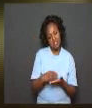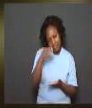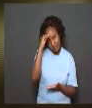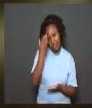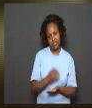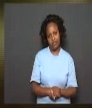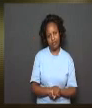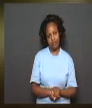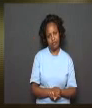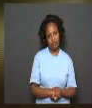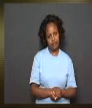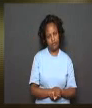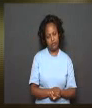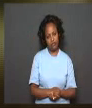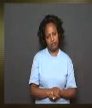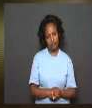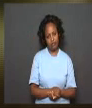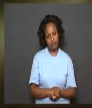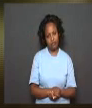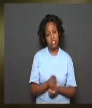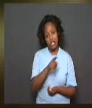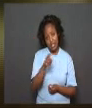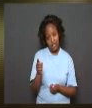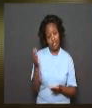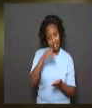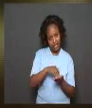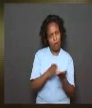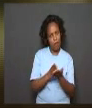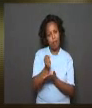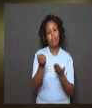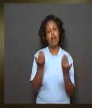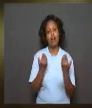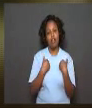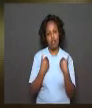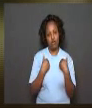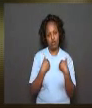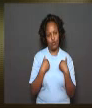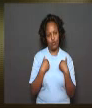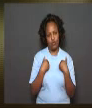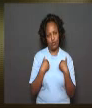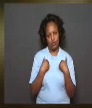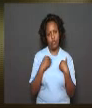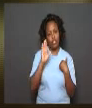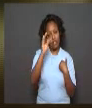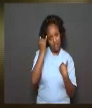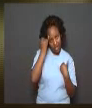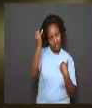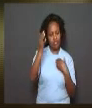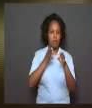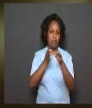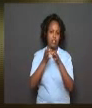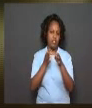education. You also have the right to express your thoughts on